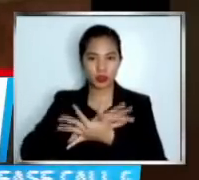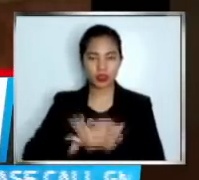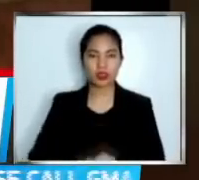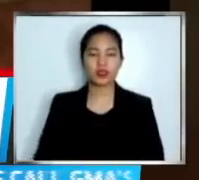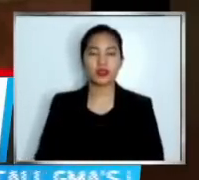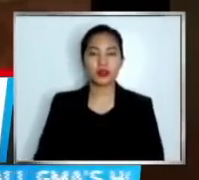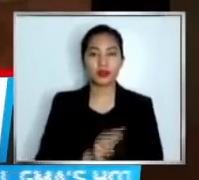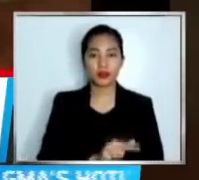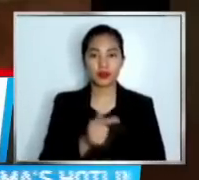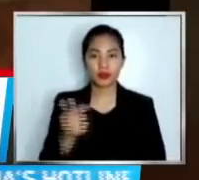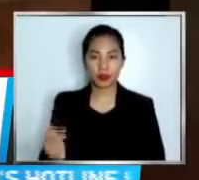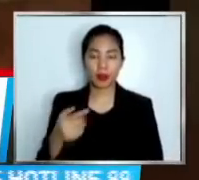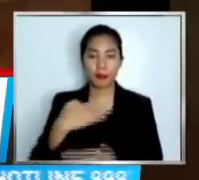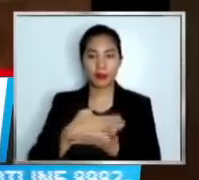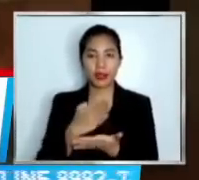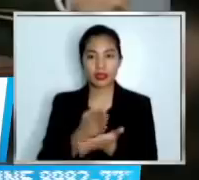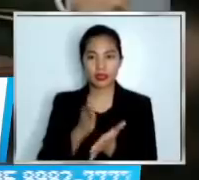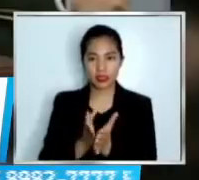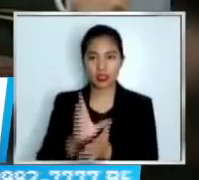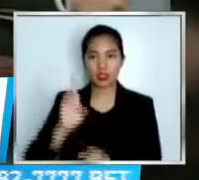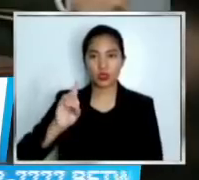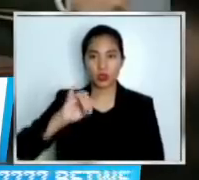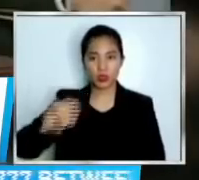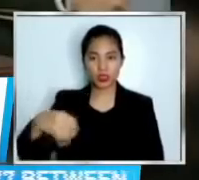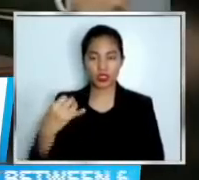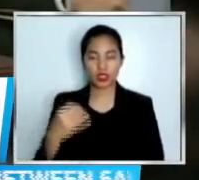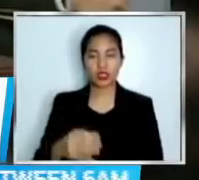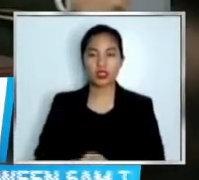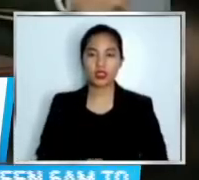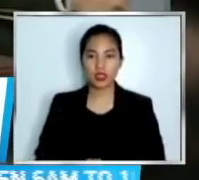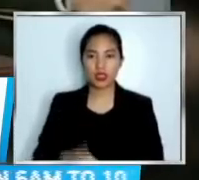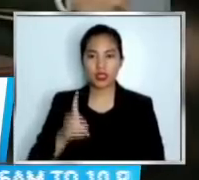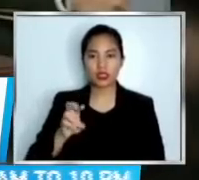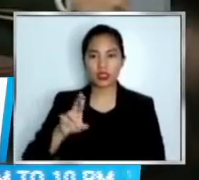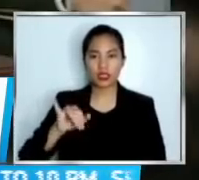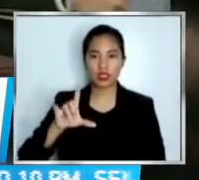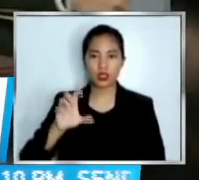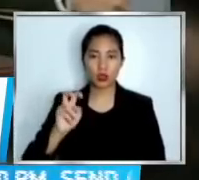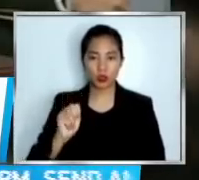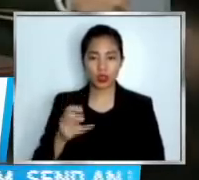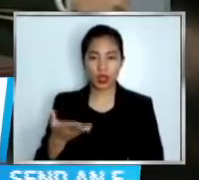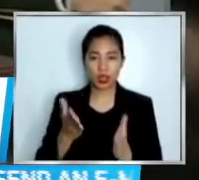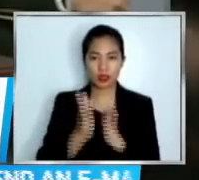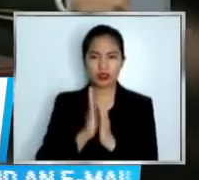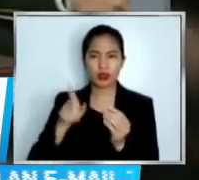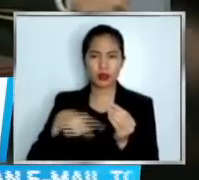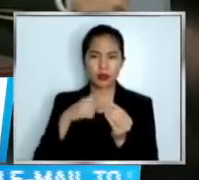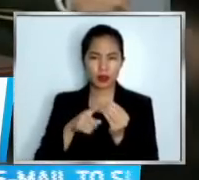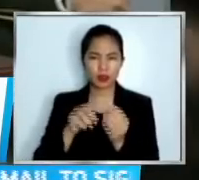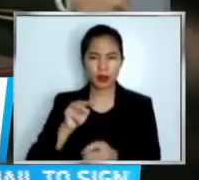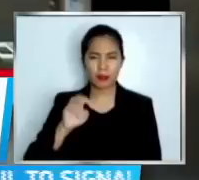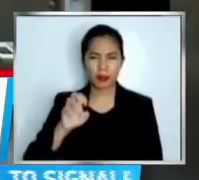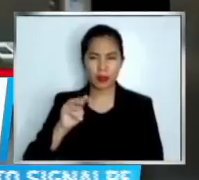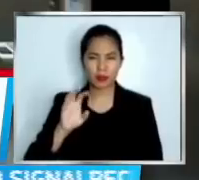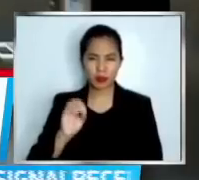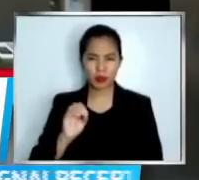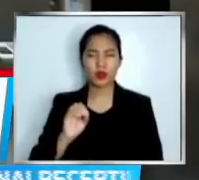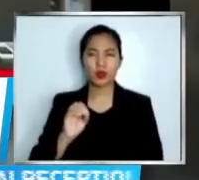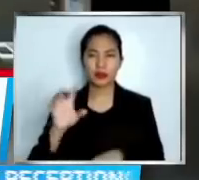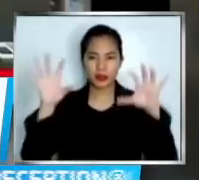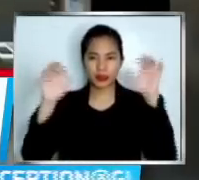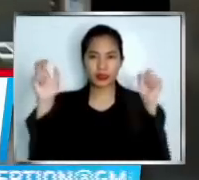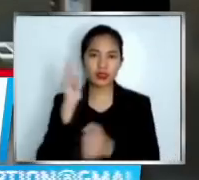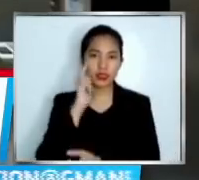tinanong ni Senate Minority Leader Franklin Drilon si Justice Secretary Minardo Guevara ukol sa memorandum na inisyo ni Pangulong Duterte na